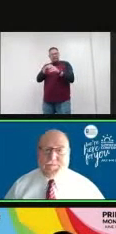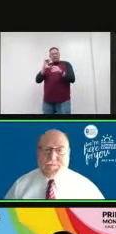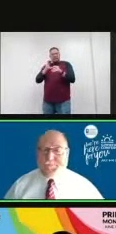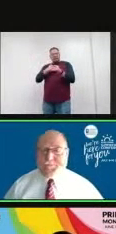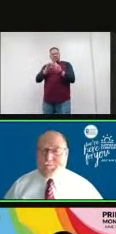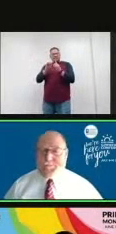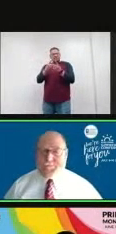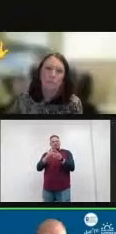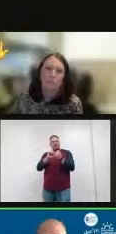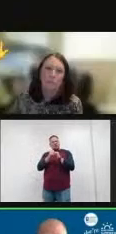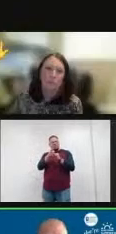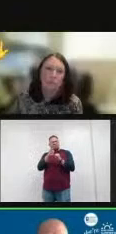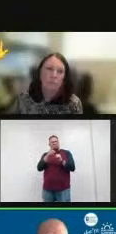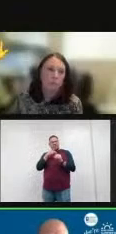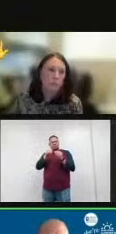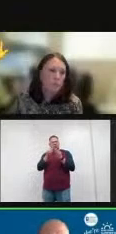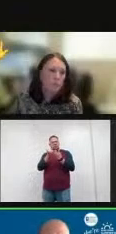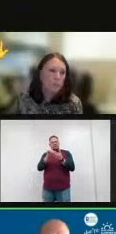that?